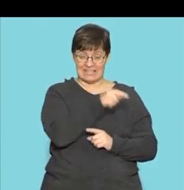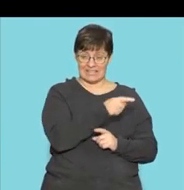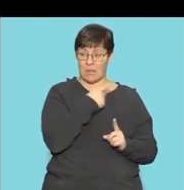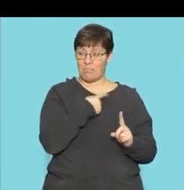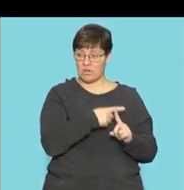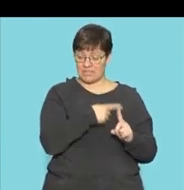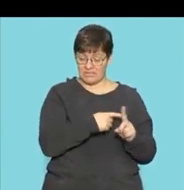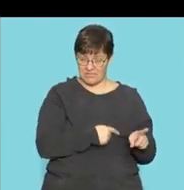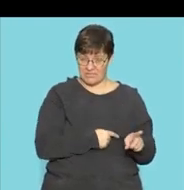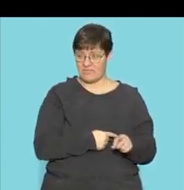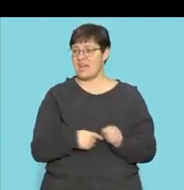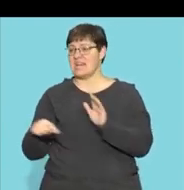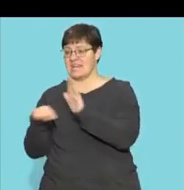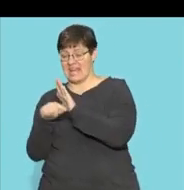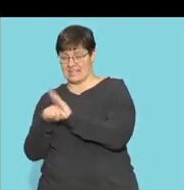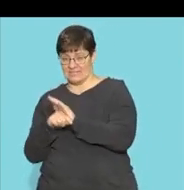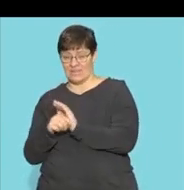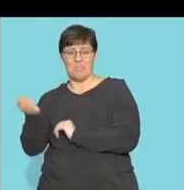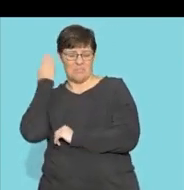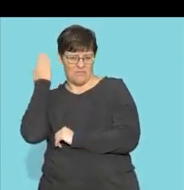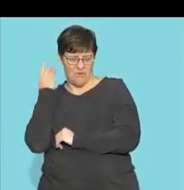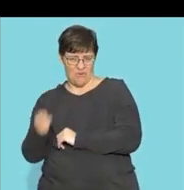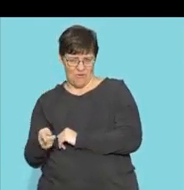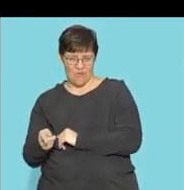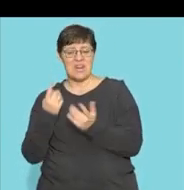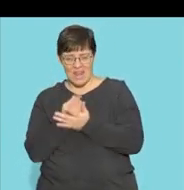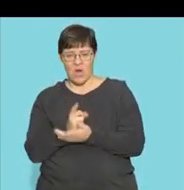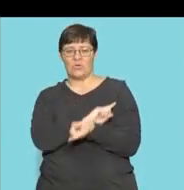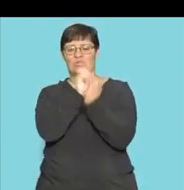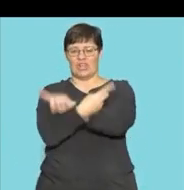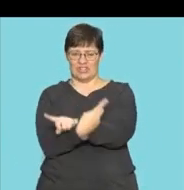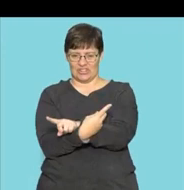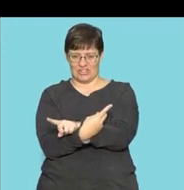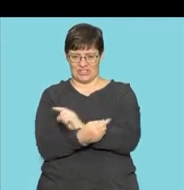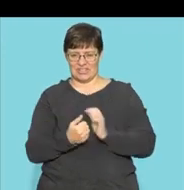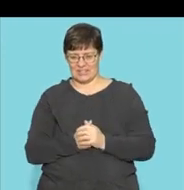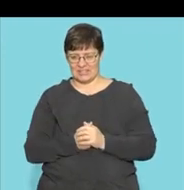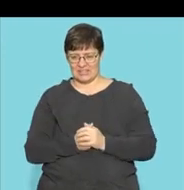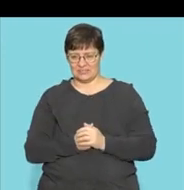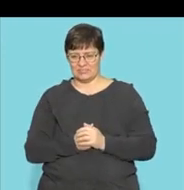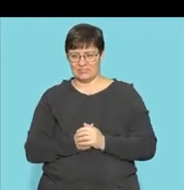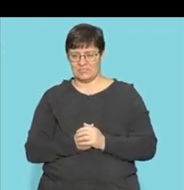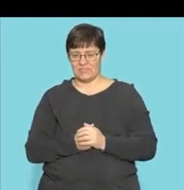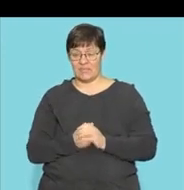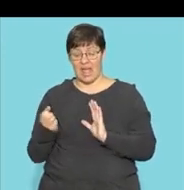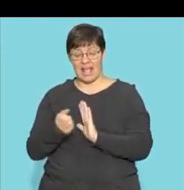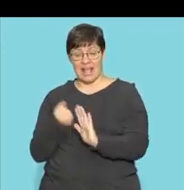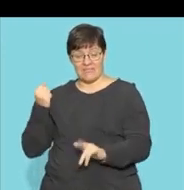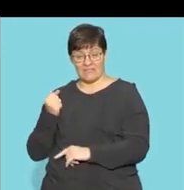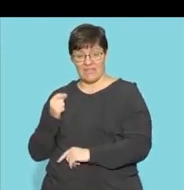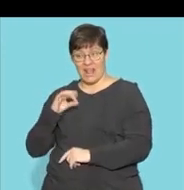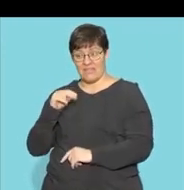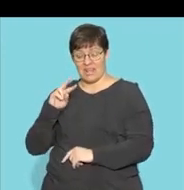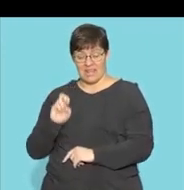was the positive, and this was the negative. So that's the difference when we look at